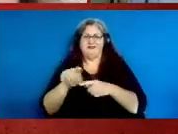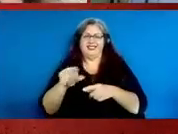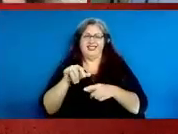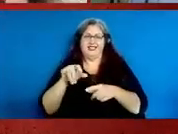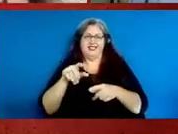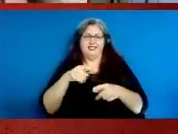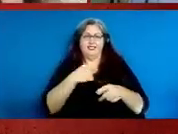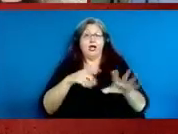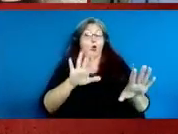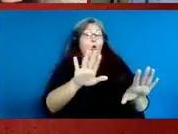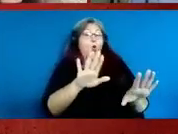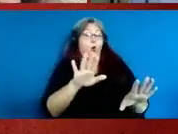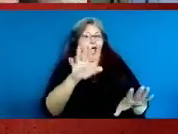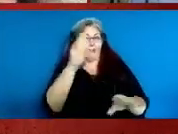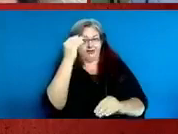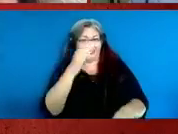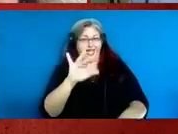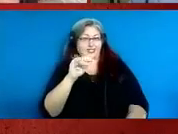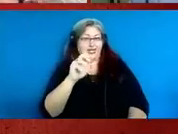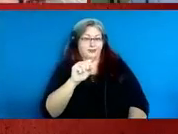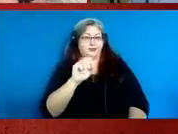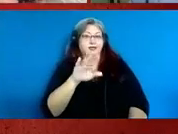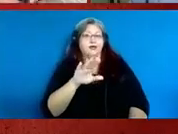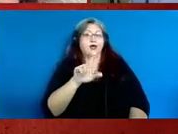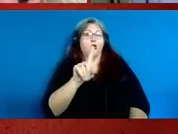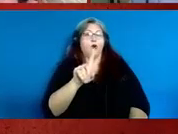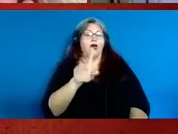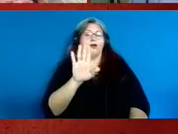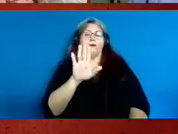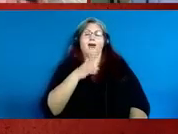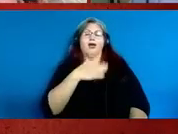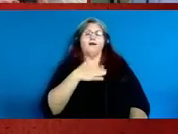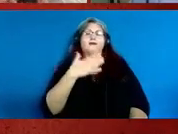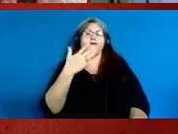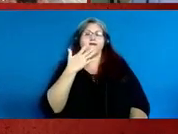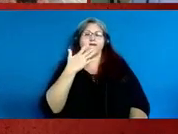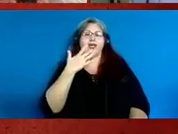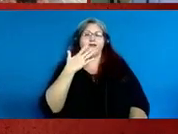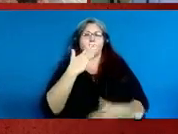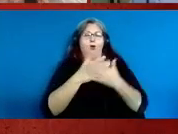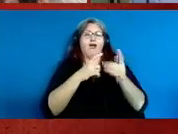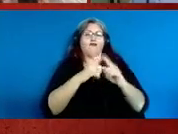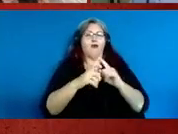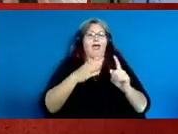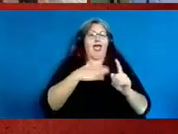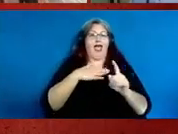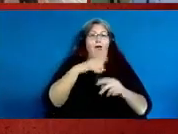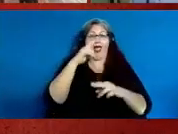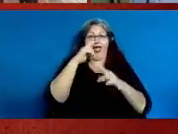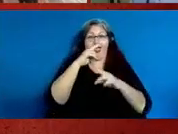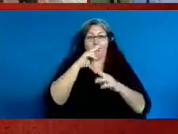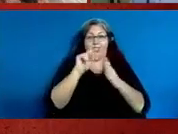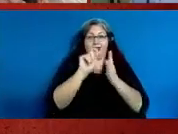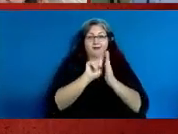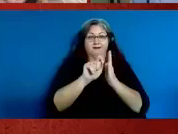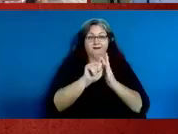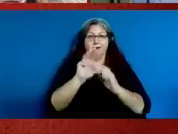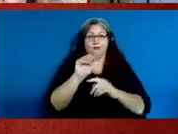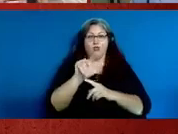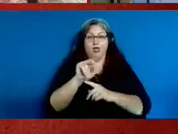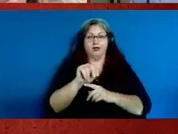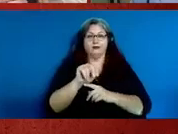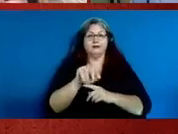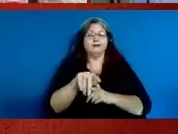Hey, I do have to say, James, one of my favorite moments in the animated Mulan is when